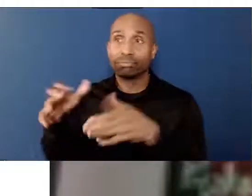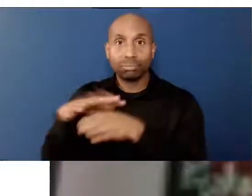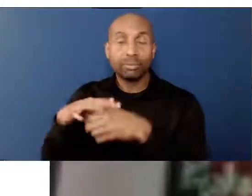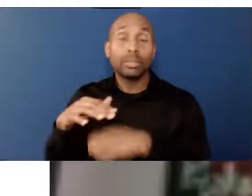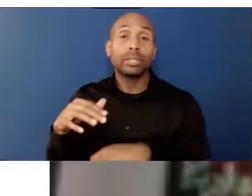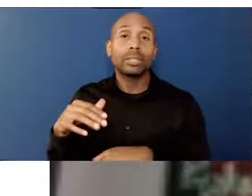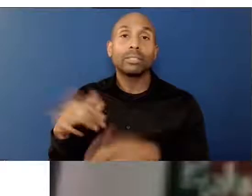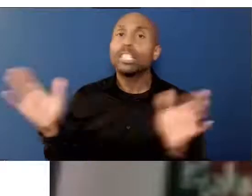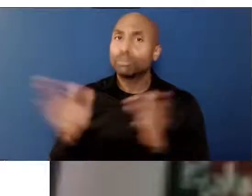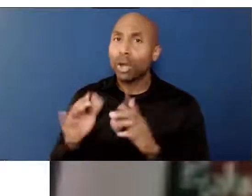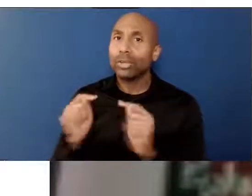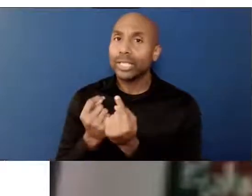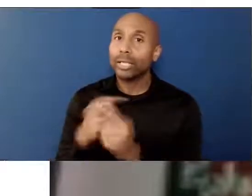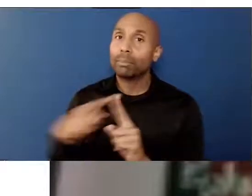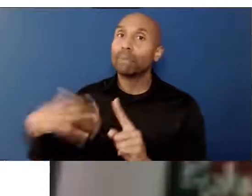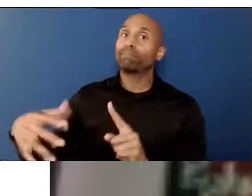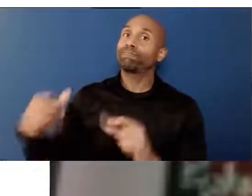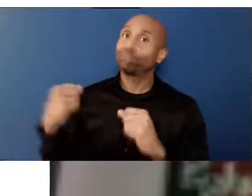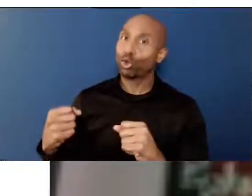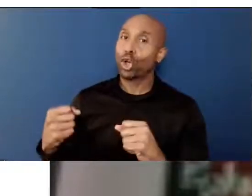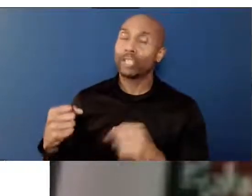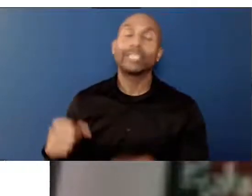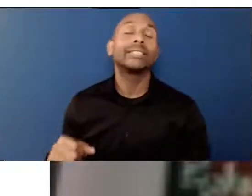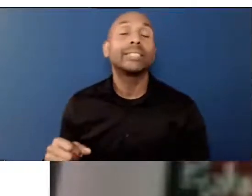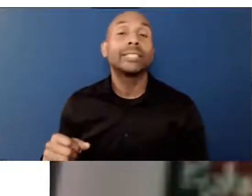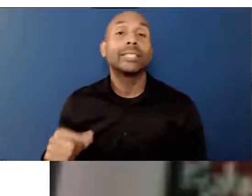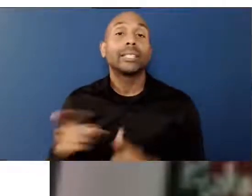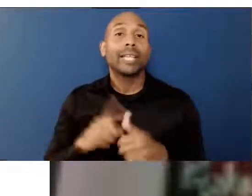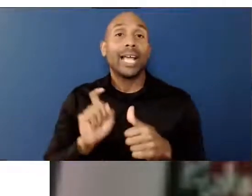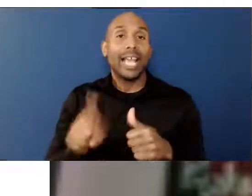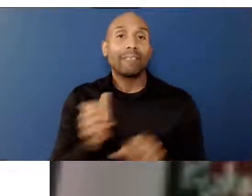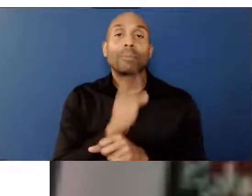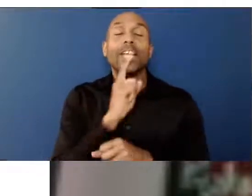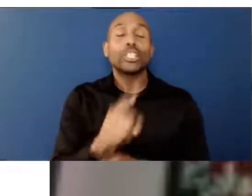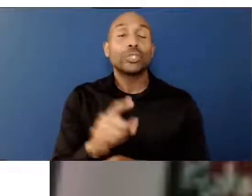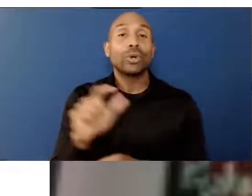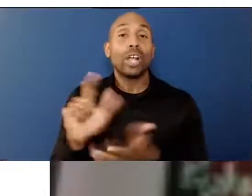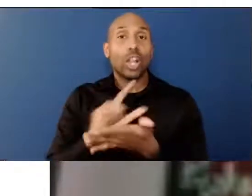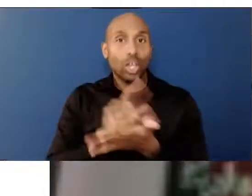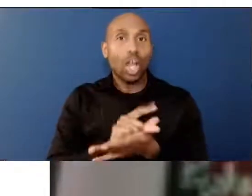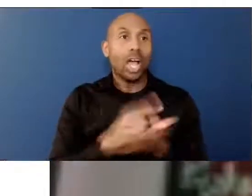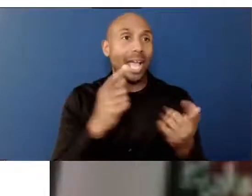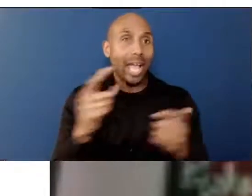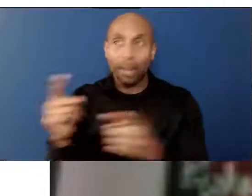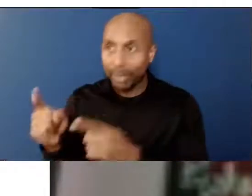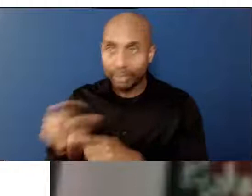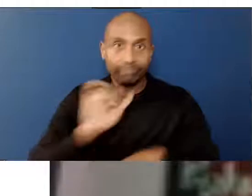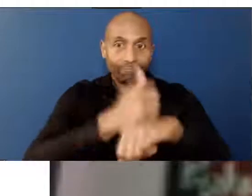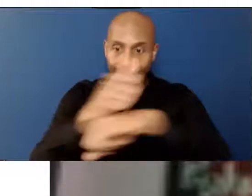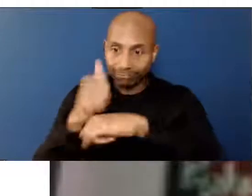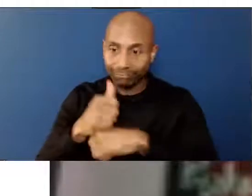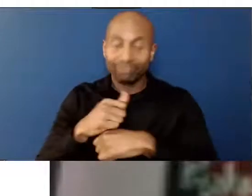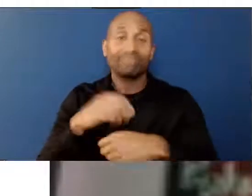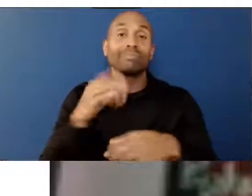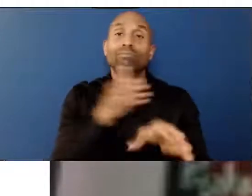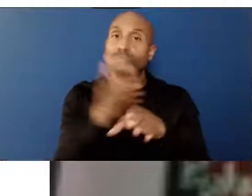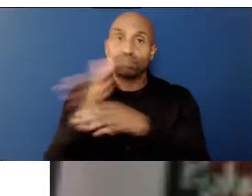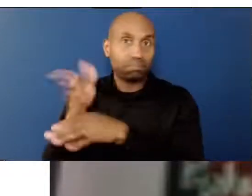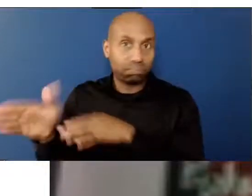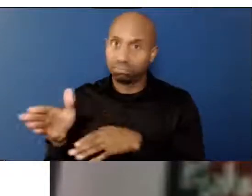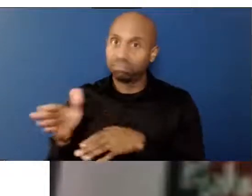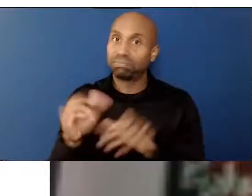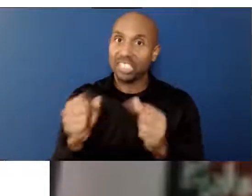for implementing and administering the Act across government and all sectors, and also addressing and advancing those